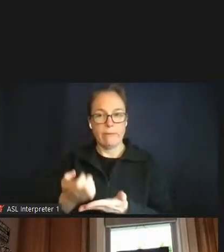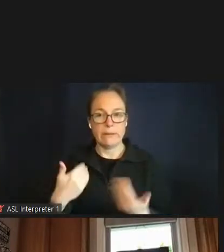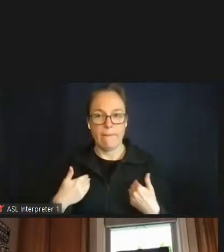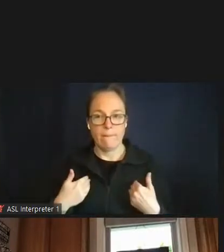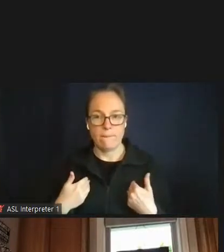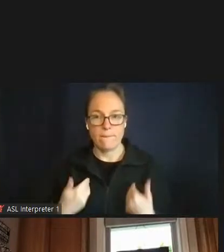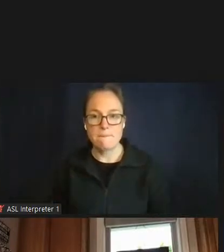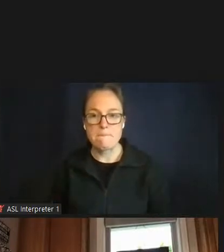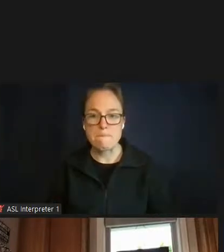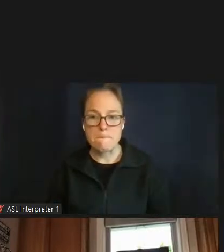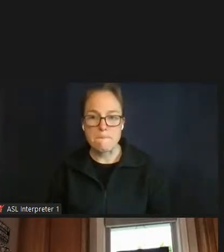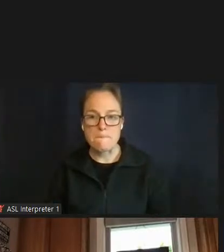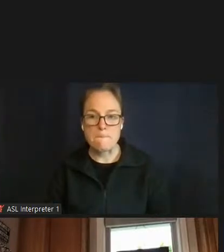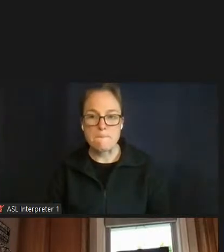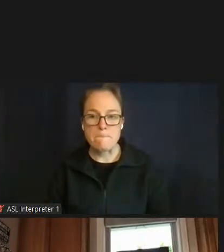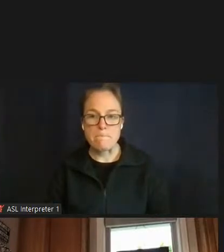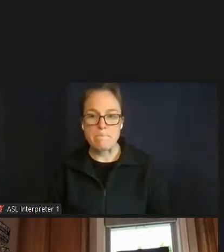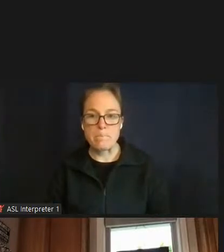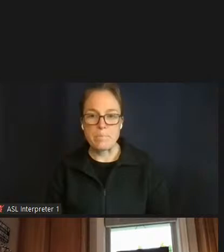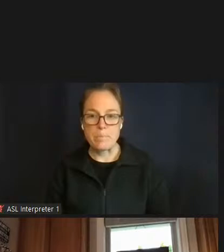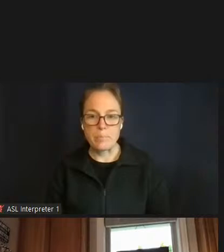please.